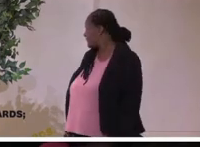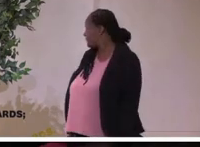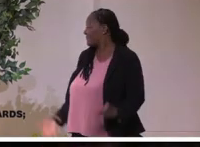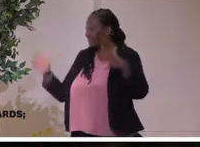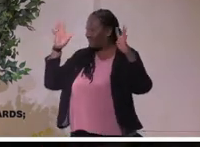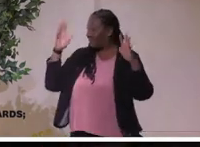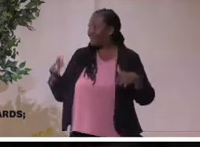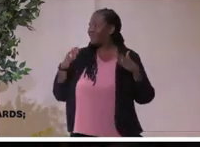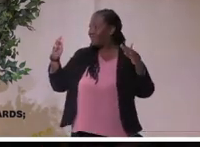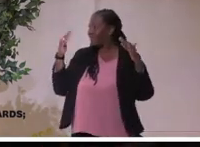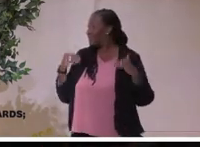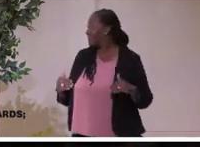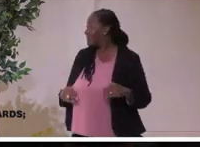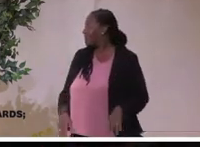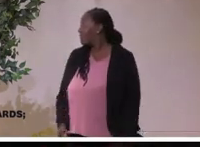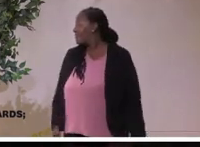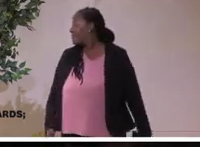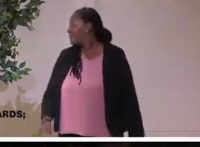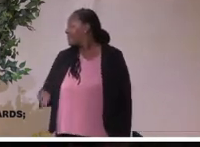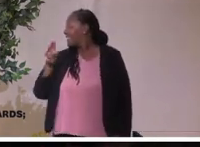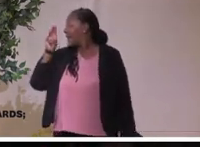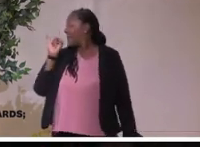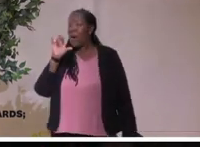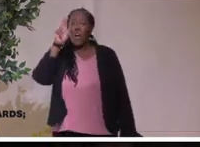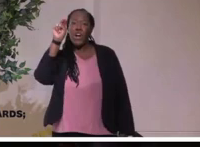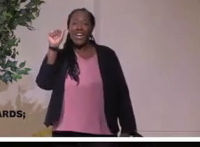Yeah. We also have Marnie Sinofonte.